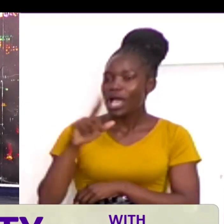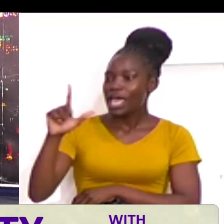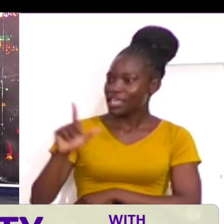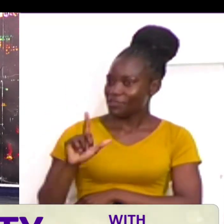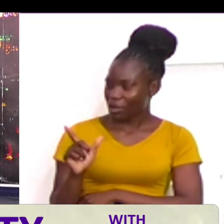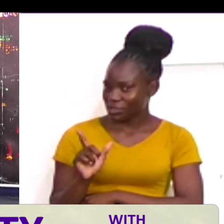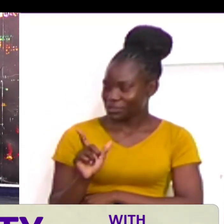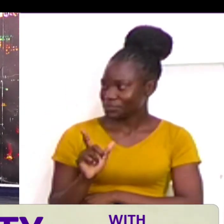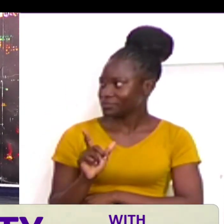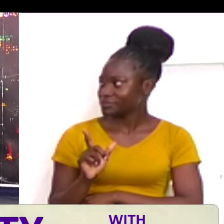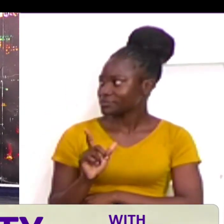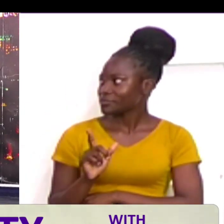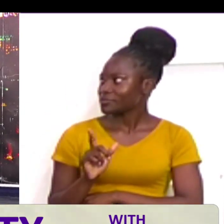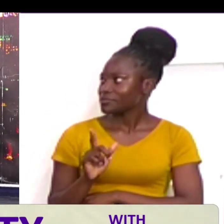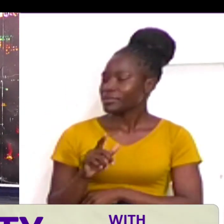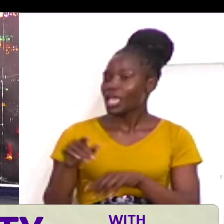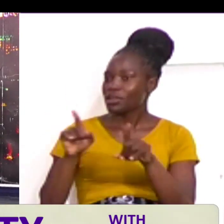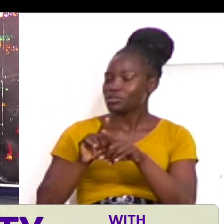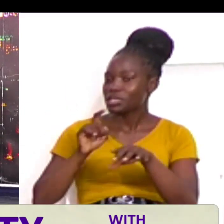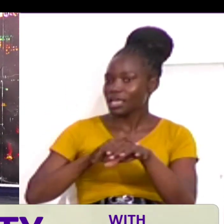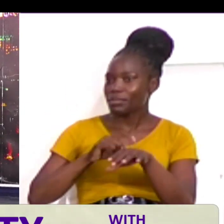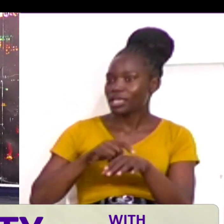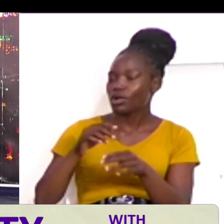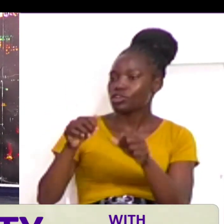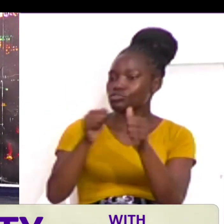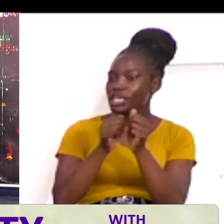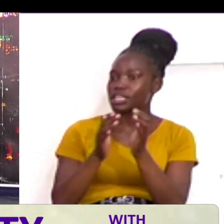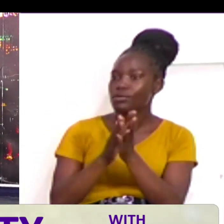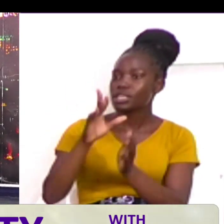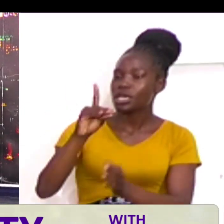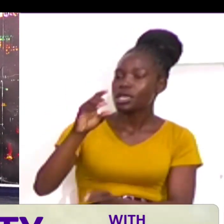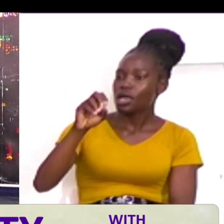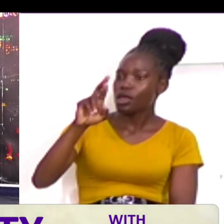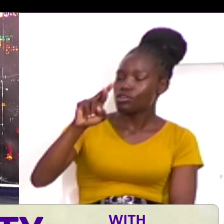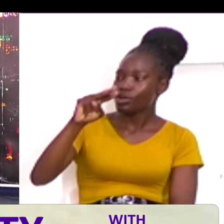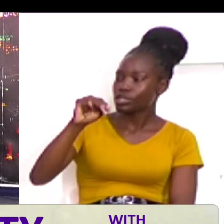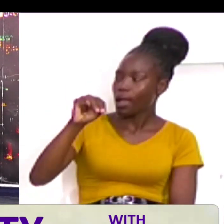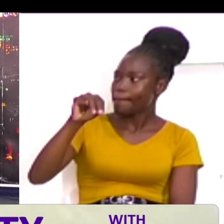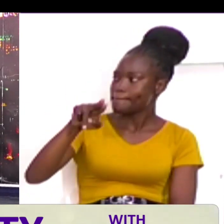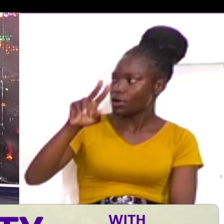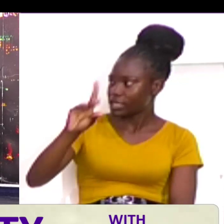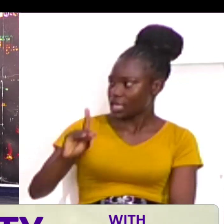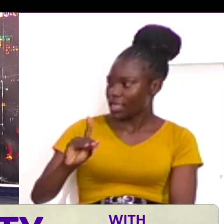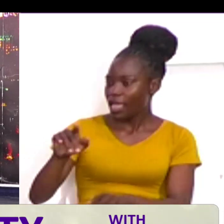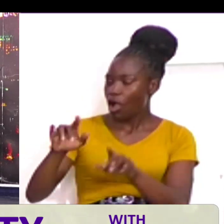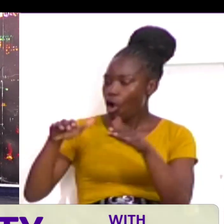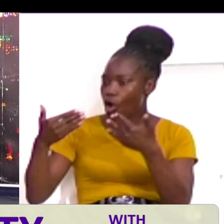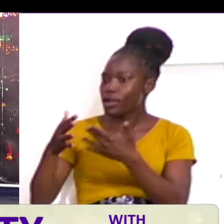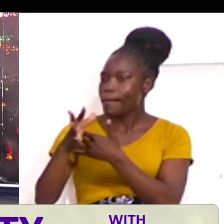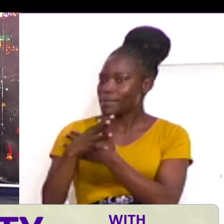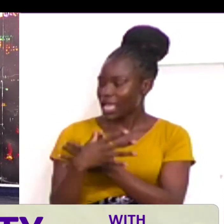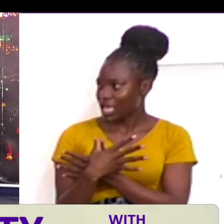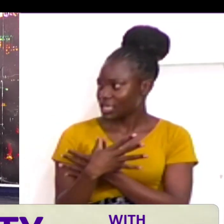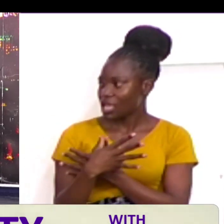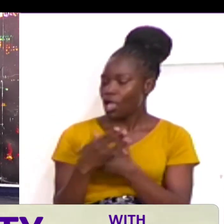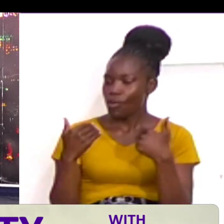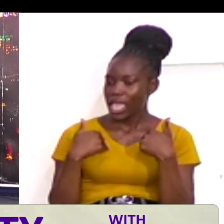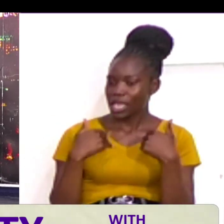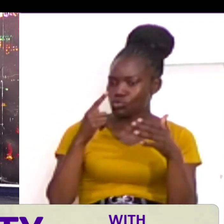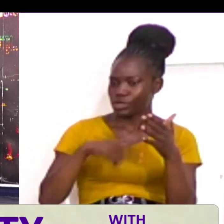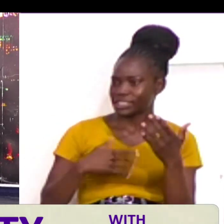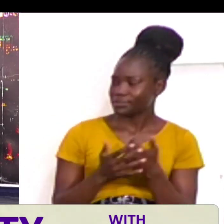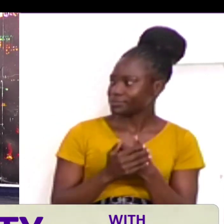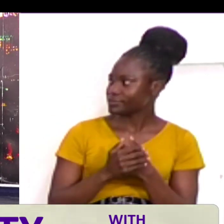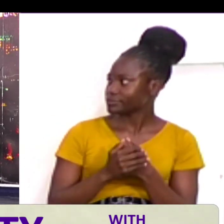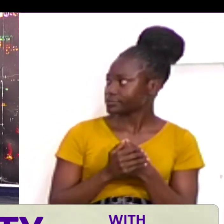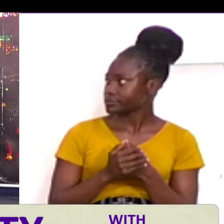especially in the Bundesliga, akiwa na Dortmund and Pep Guardiola akiwa na Bayern Munich. Yeah. There was that,